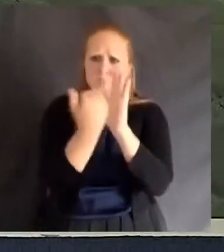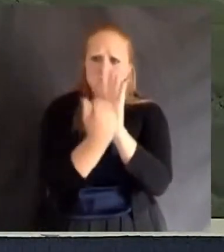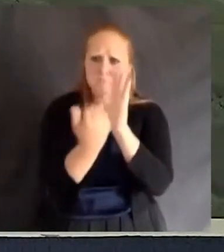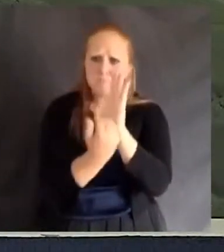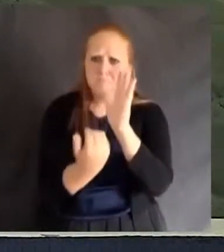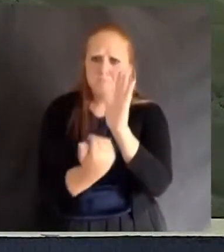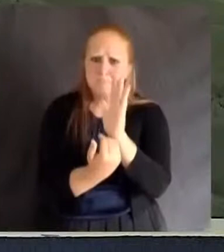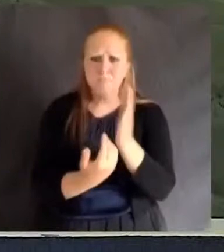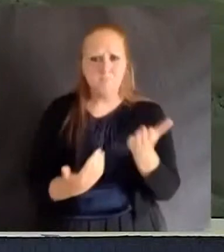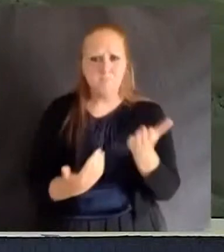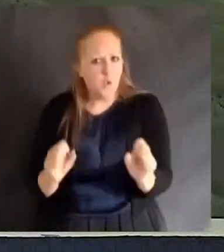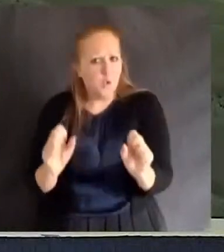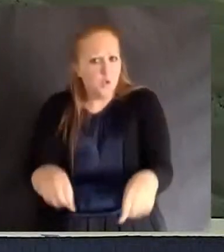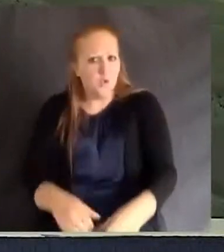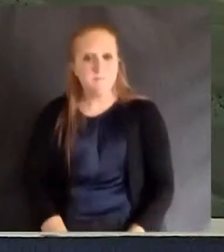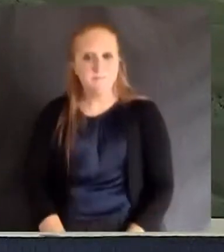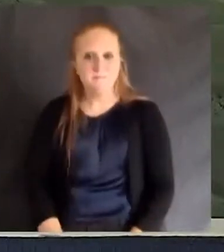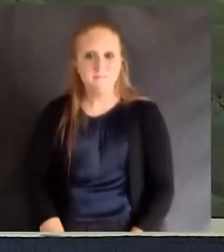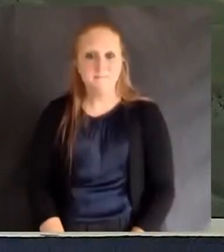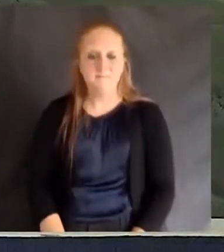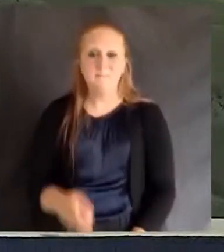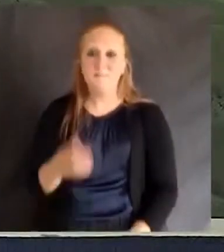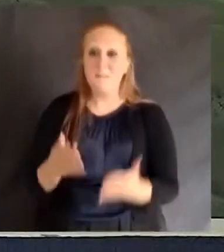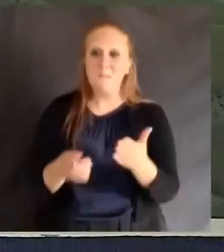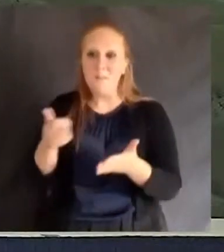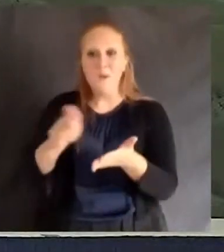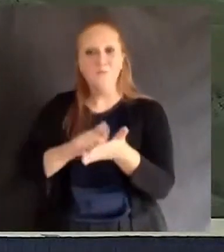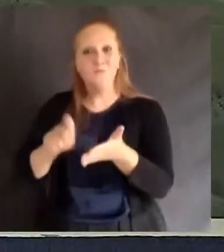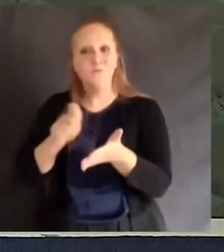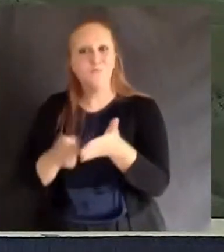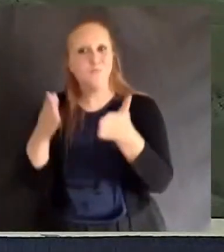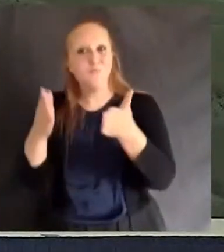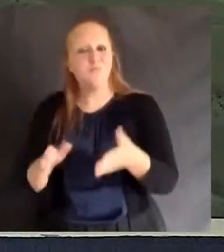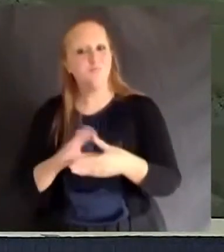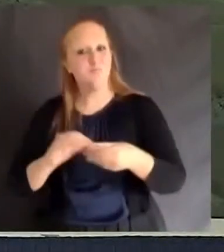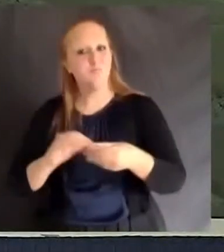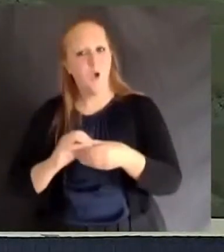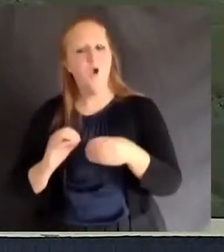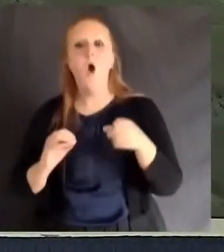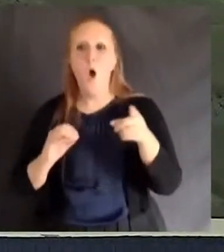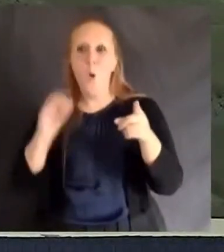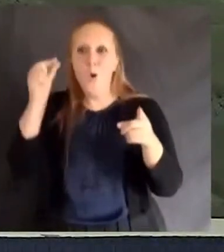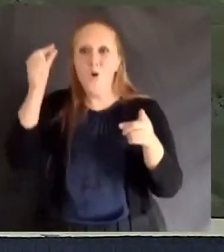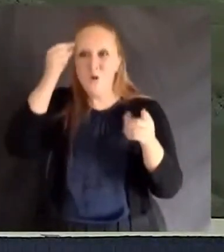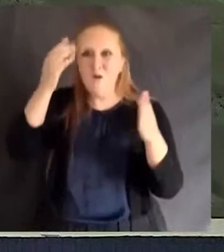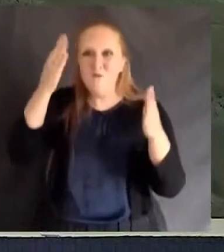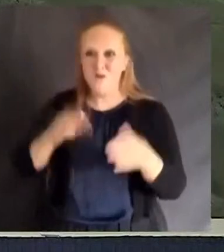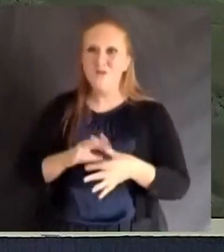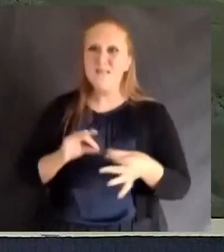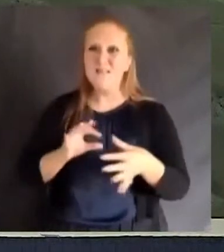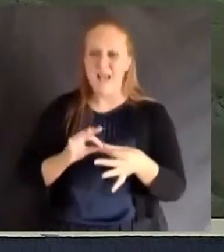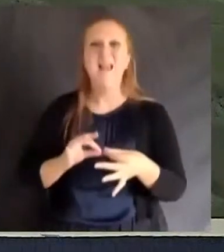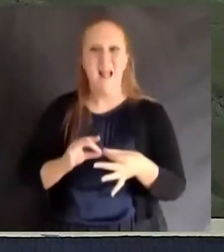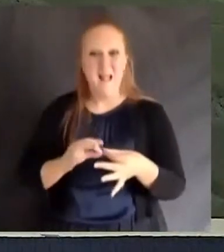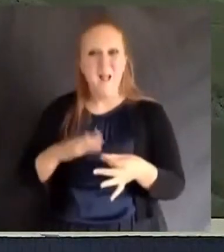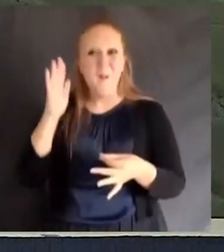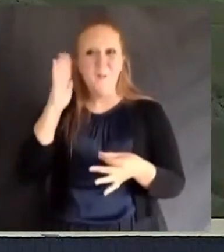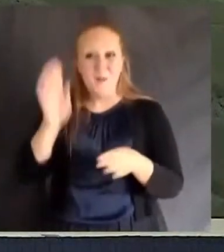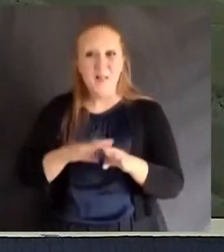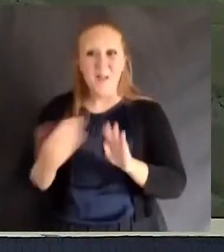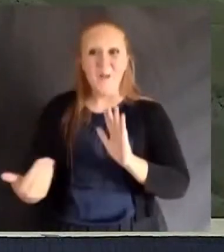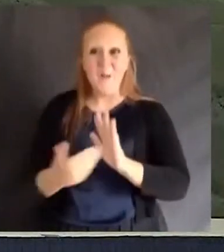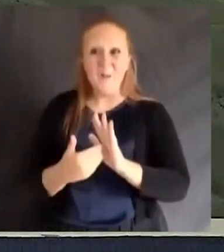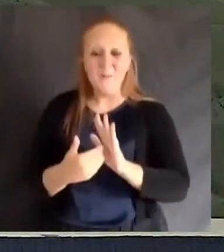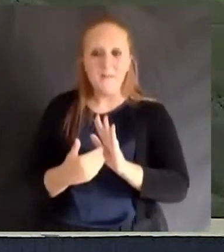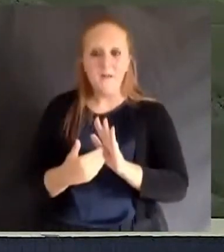You might write a story. Oh, Cuomo said today he's planning to reopen. I am planning